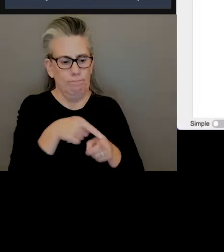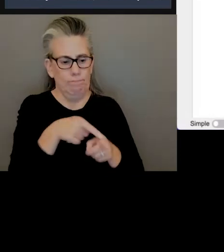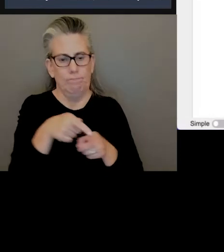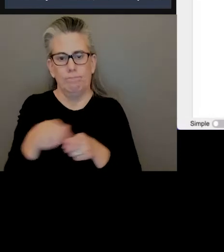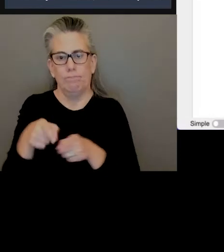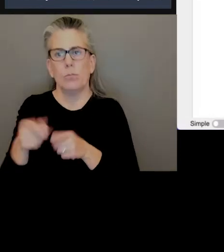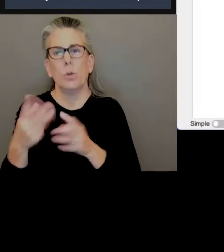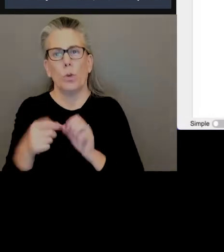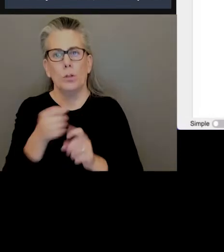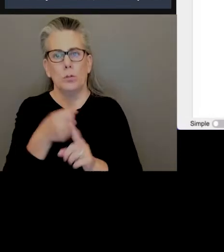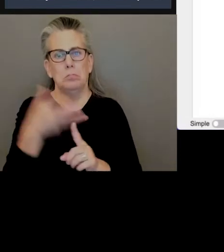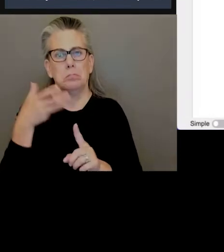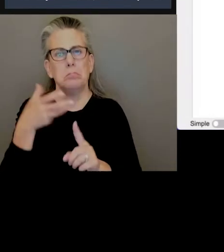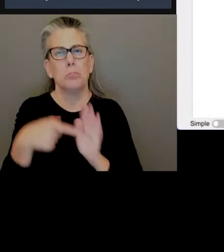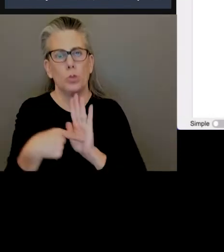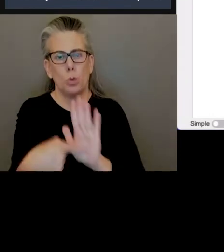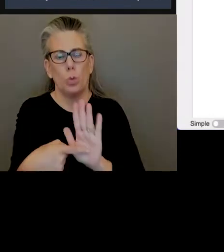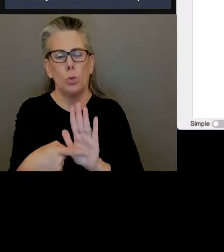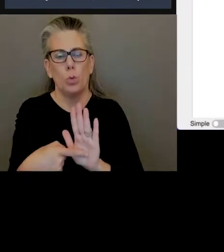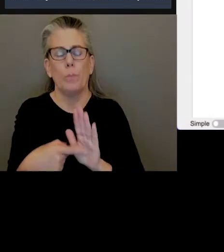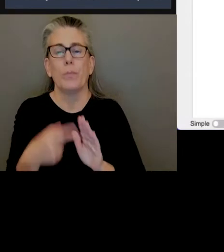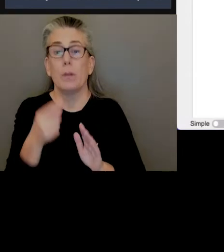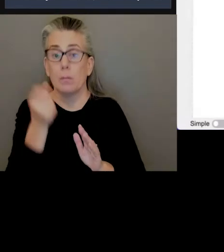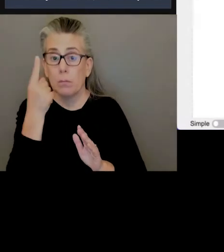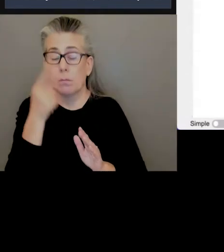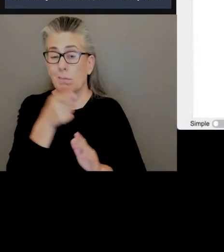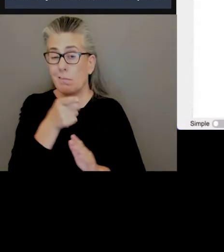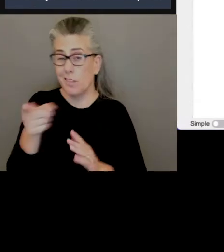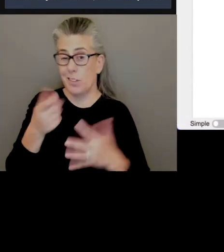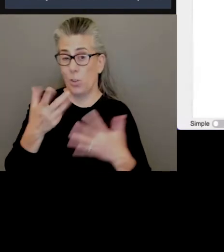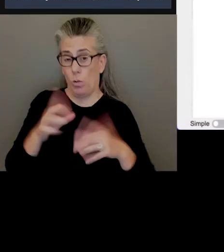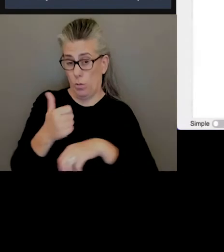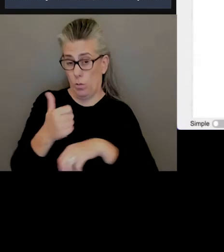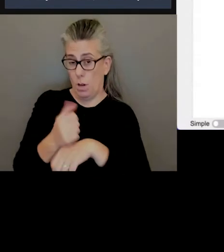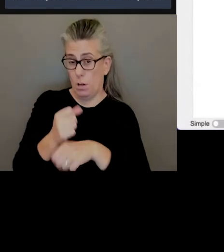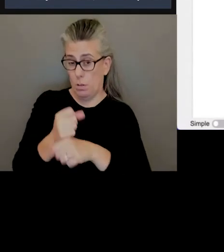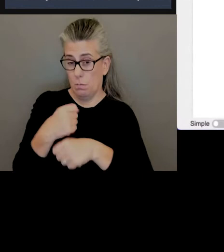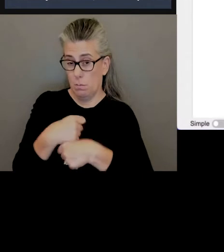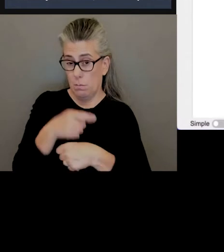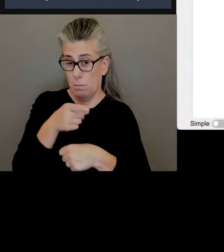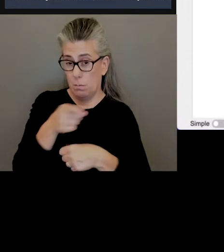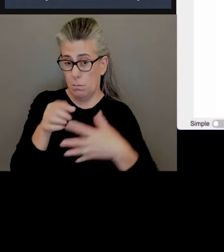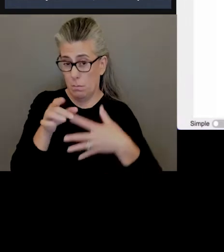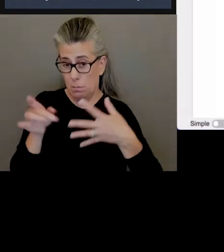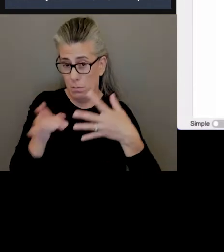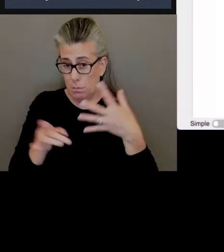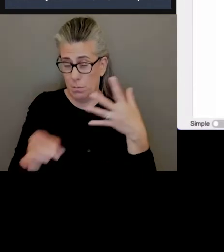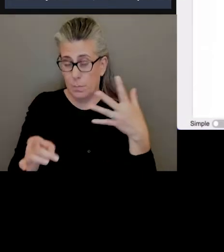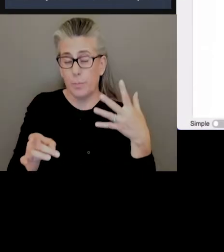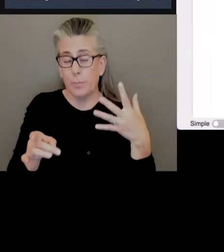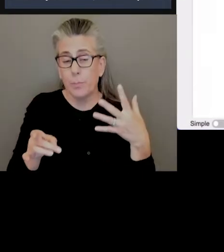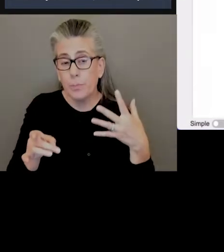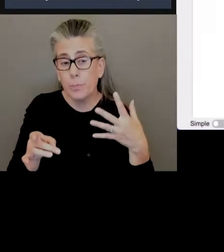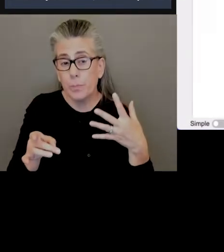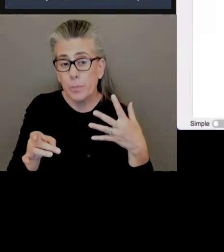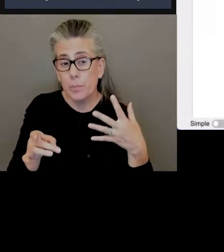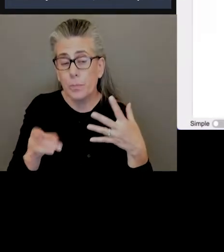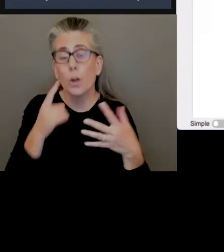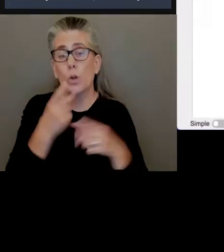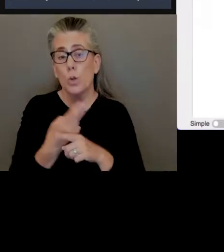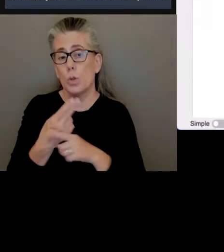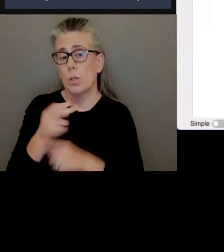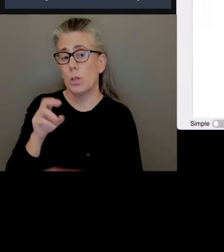these specifications that have been already created, you can load those specifications using Kubeflow